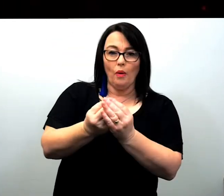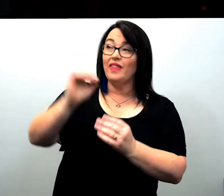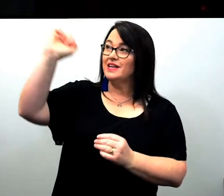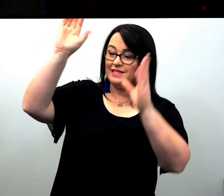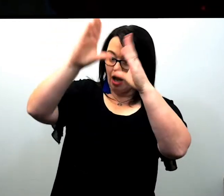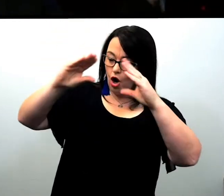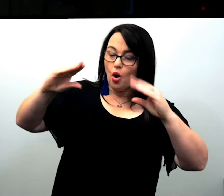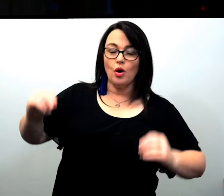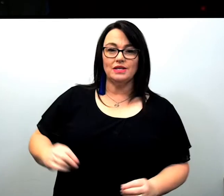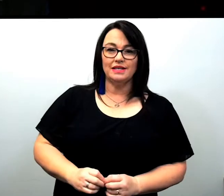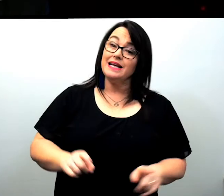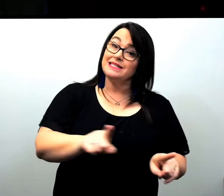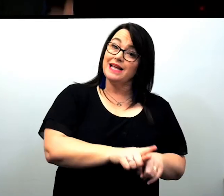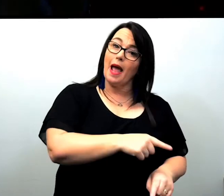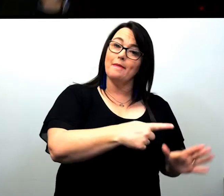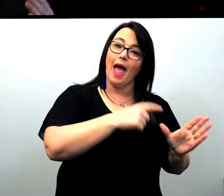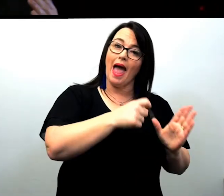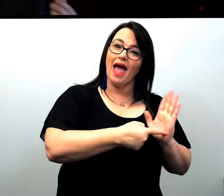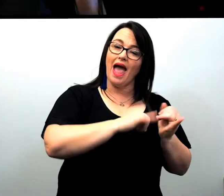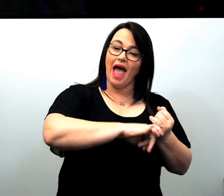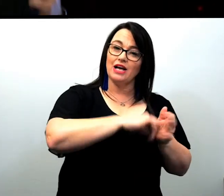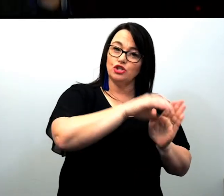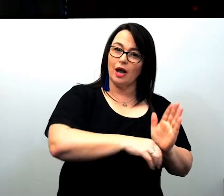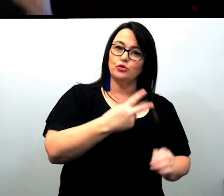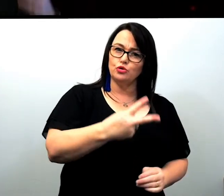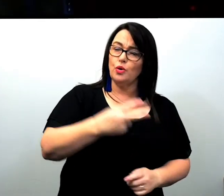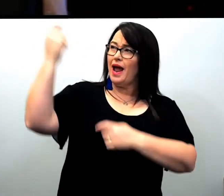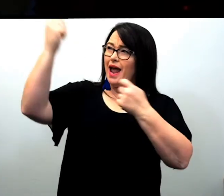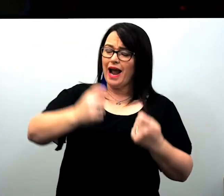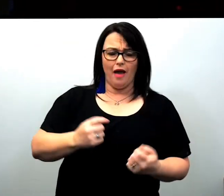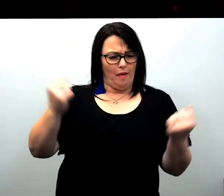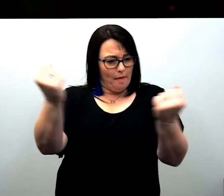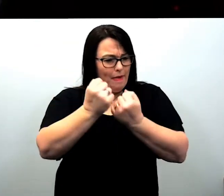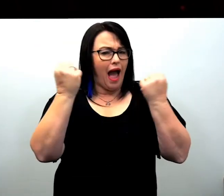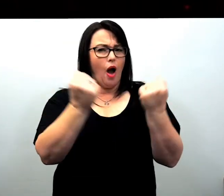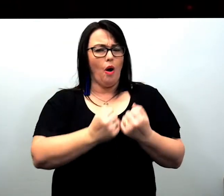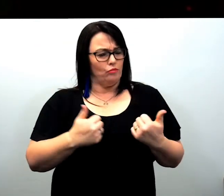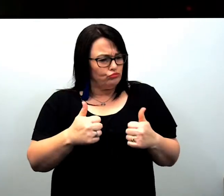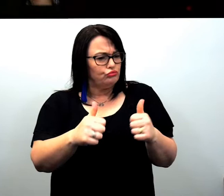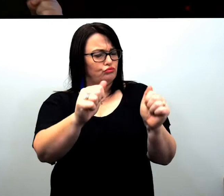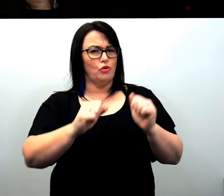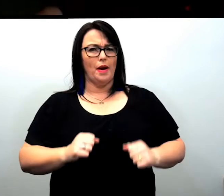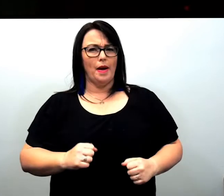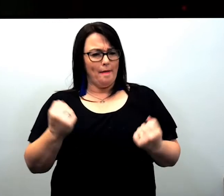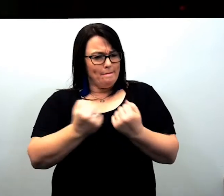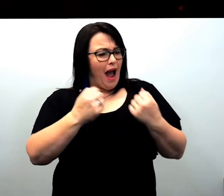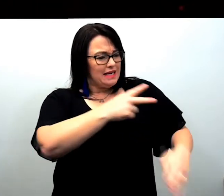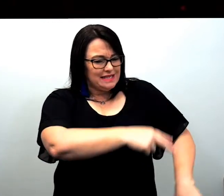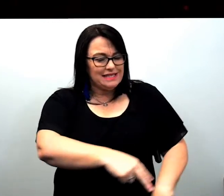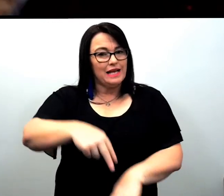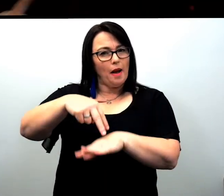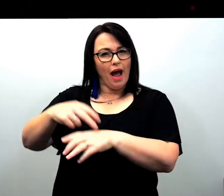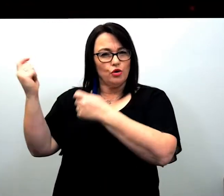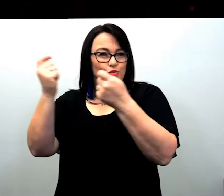Acts 2, the Holy Spirit came upon them and gave them power, ability, efficiency, and might. He anointed them, set them apart